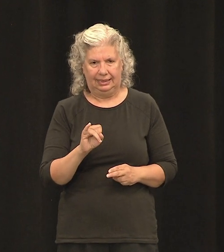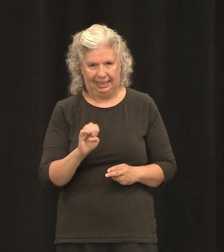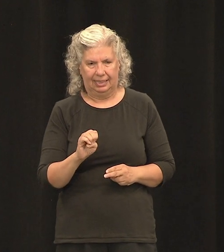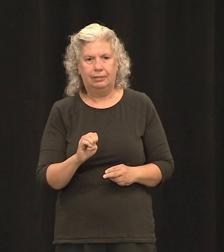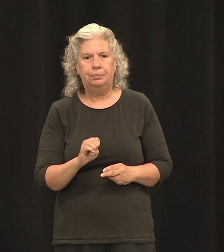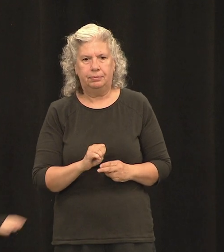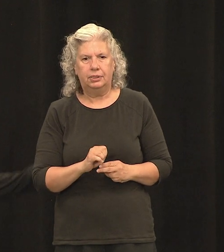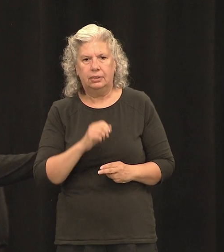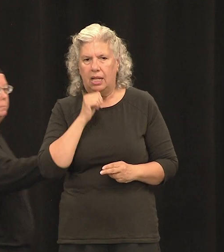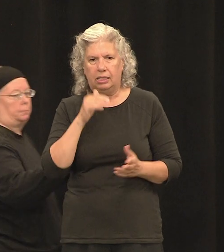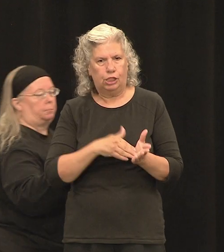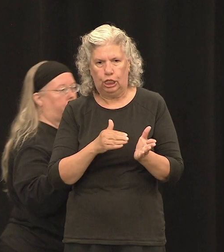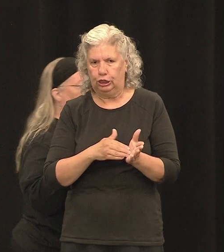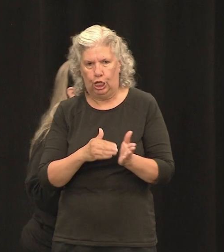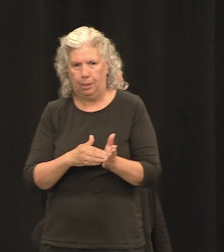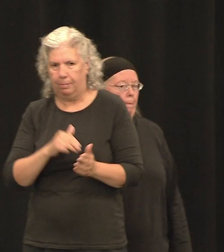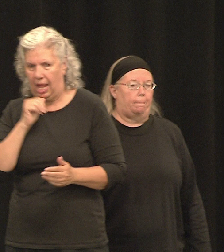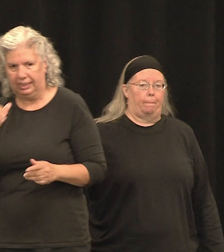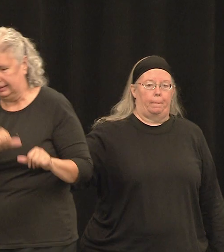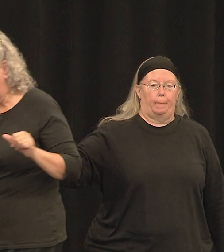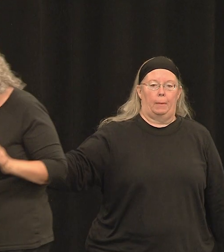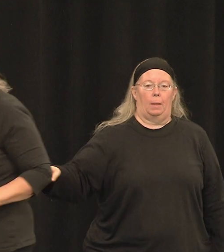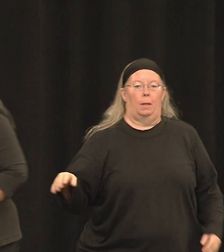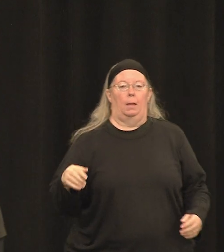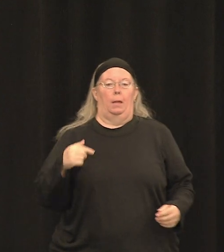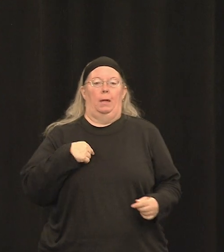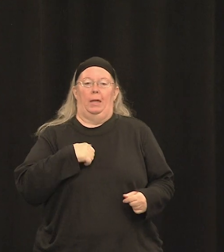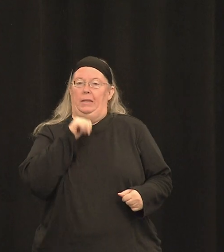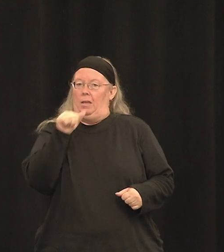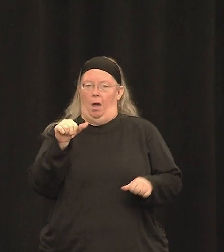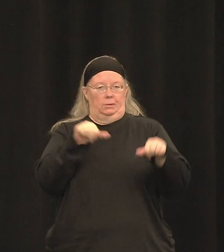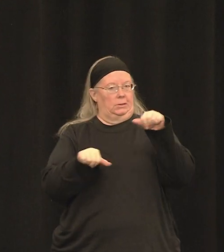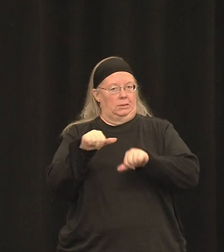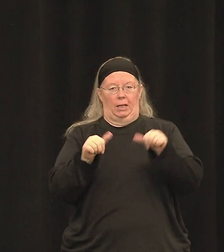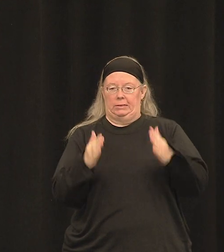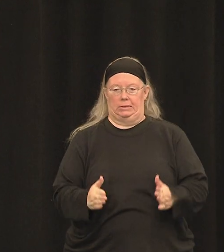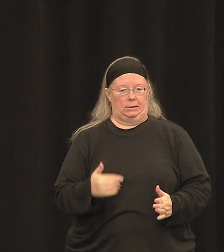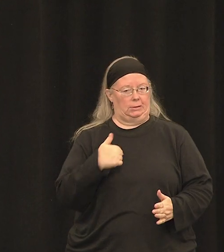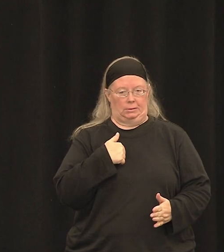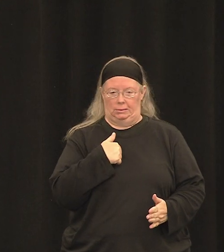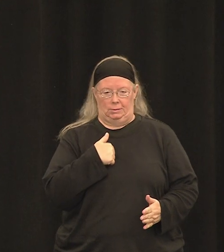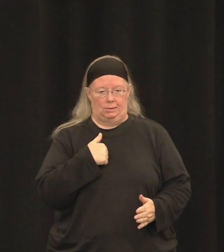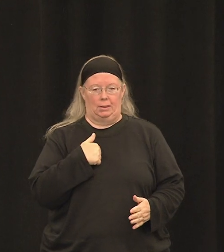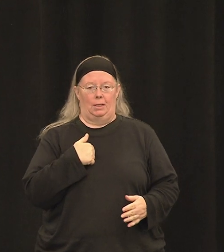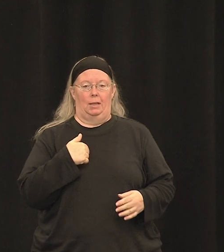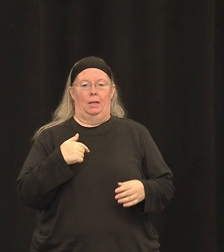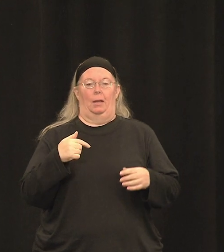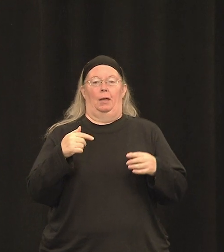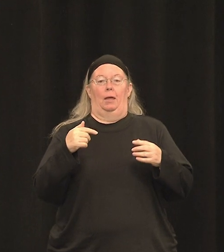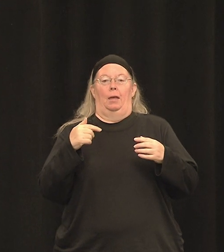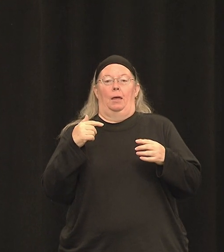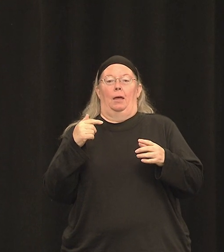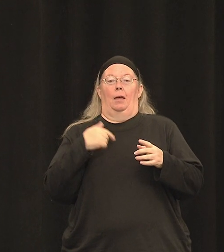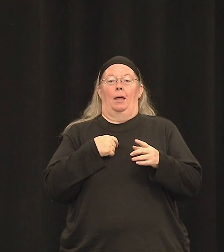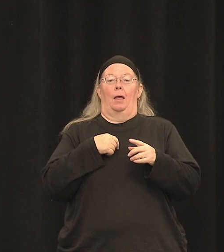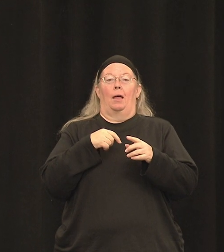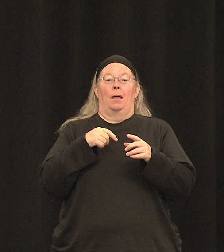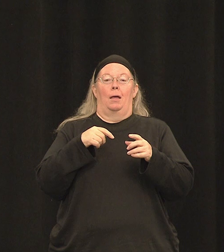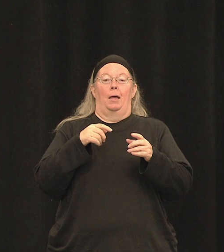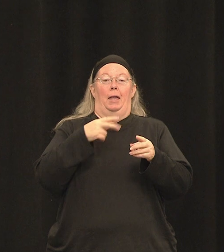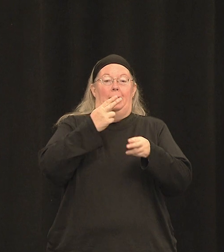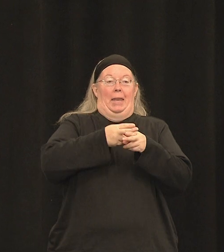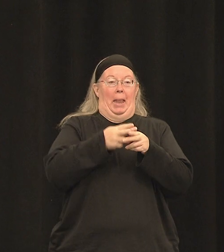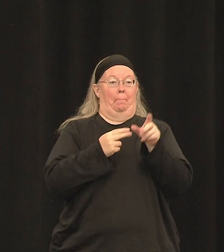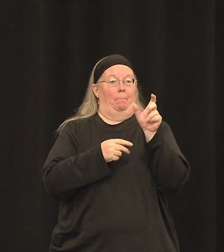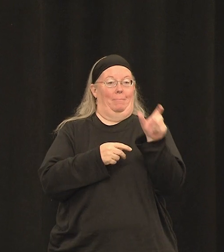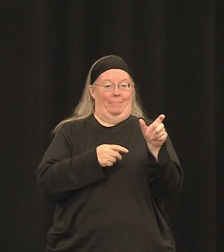or a scientist, and unlike some of the speakers you'll hear this morning, I have no letters before or after my name.